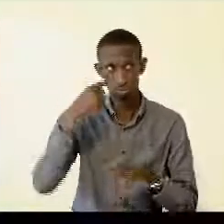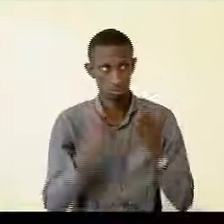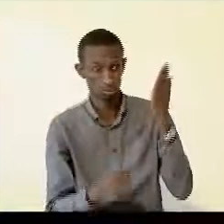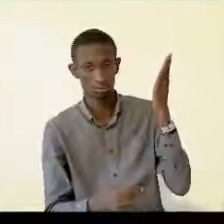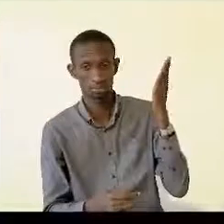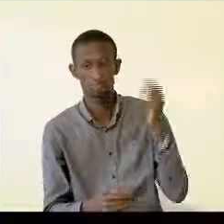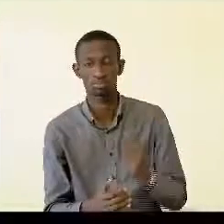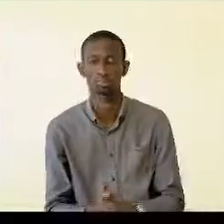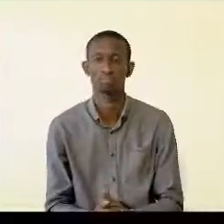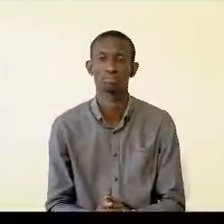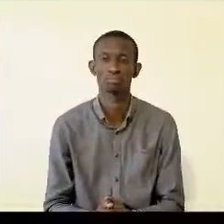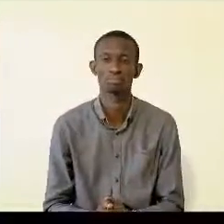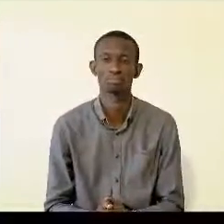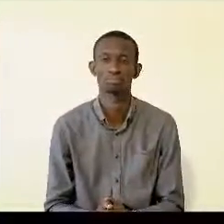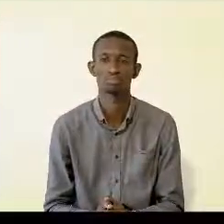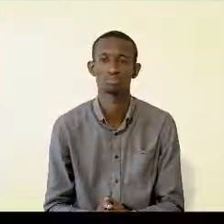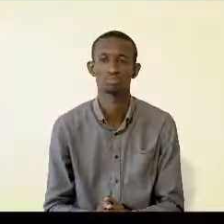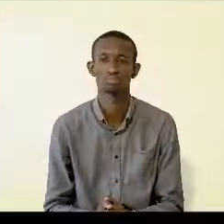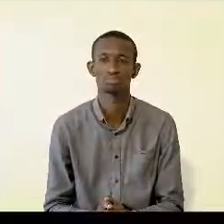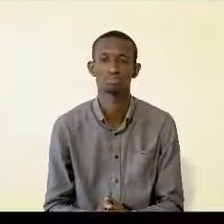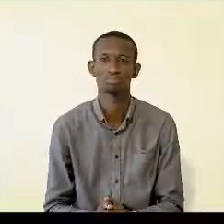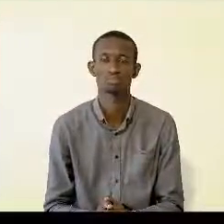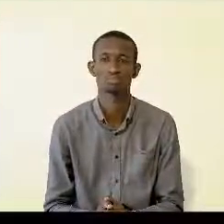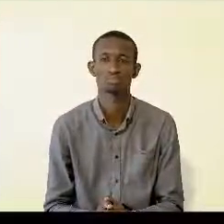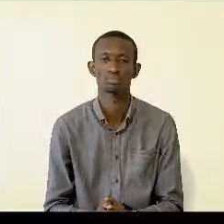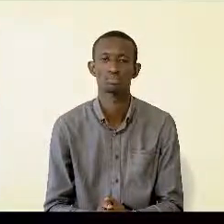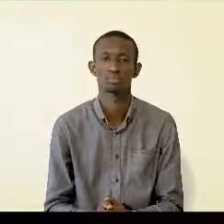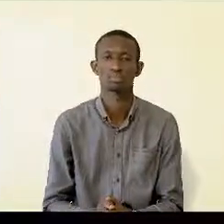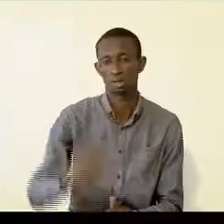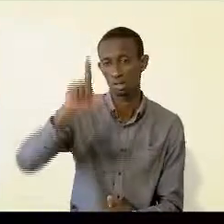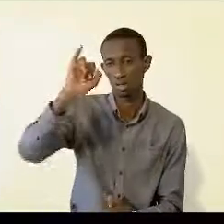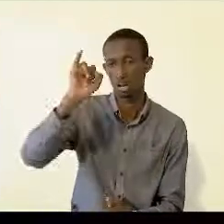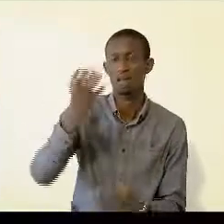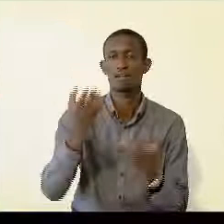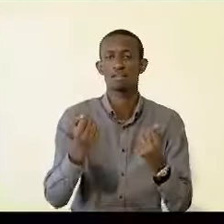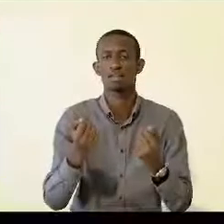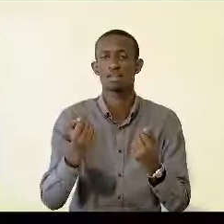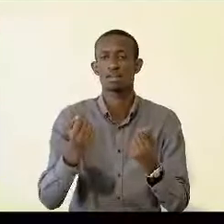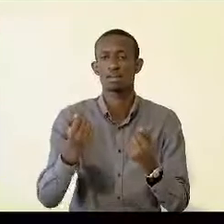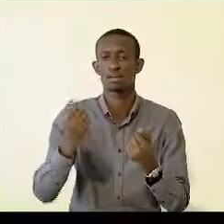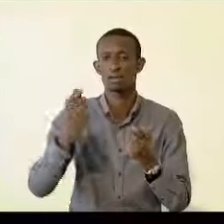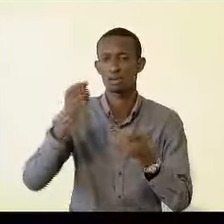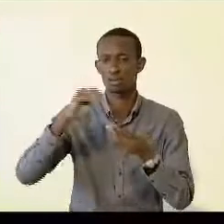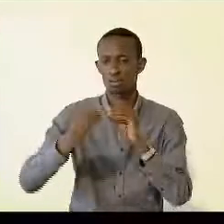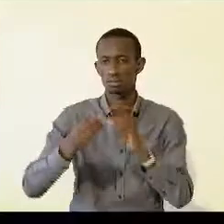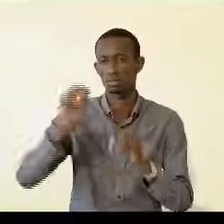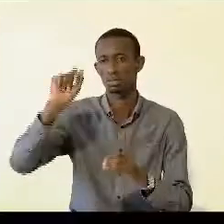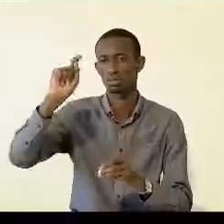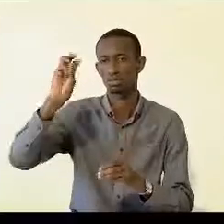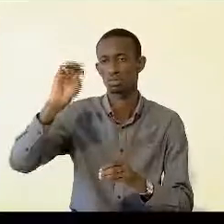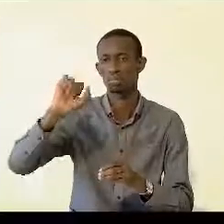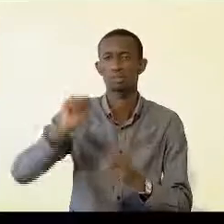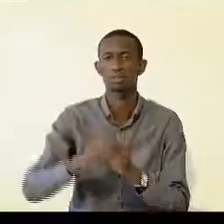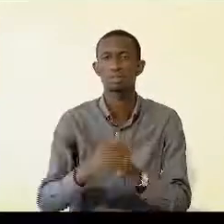talk much about this. And lithium, it has the atomic number 3, sodium